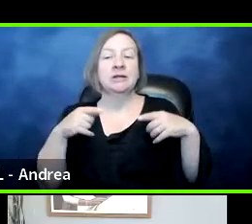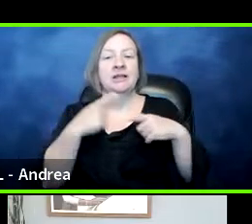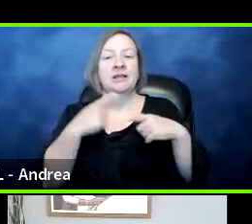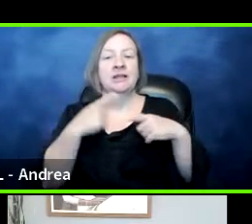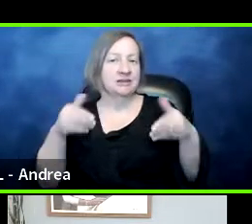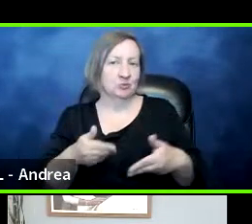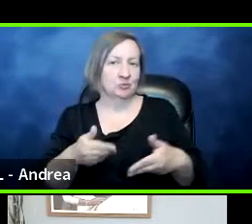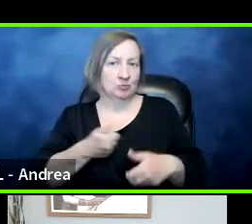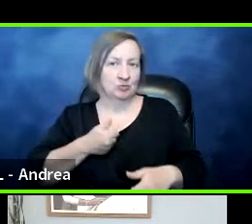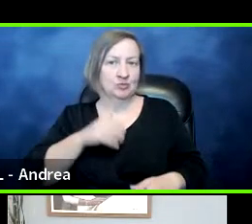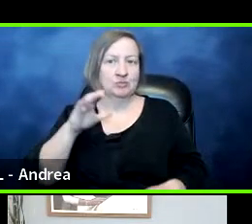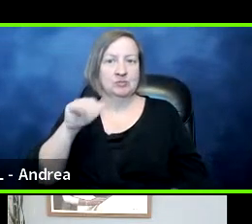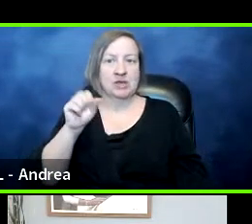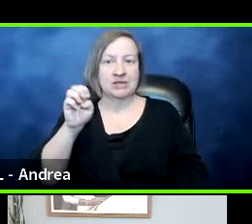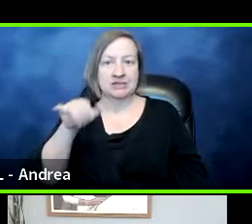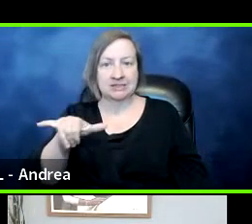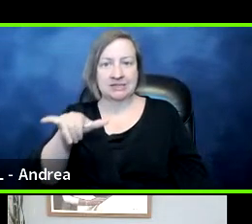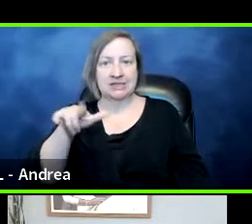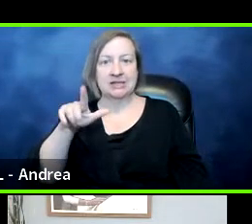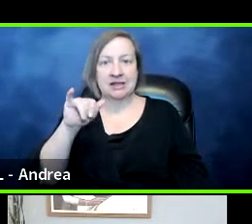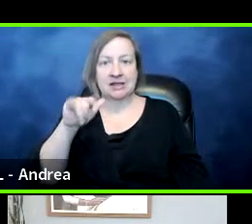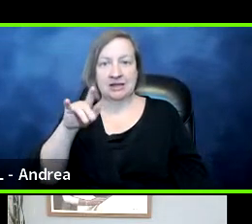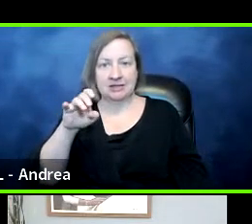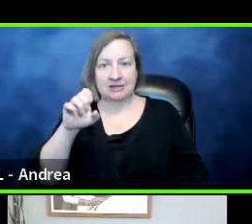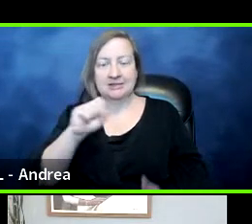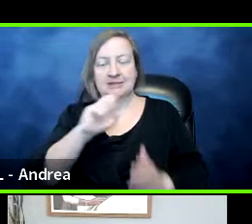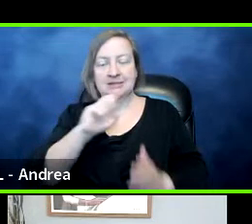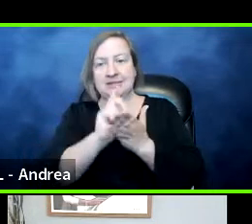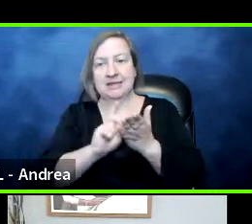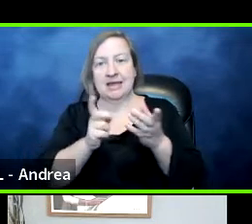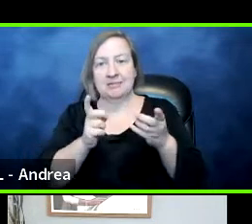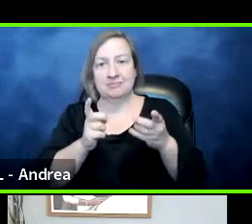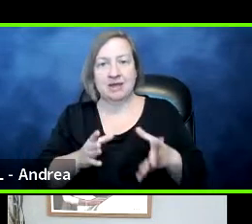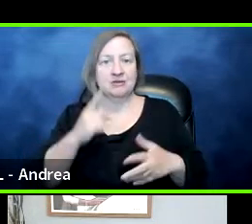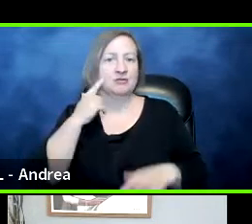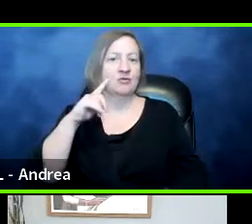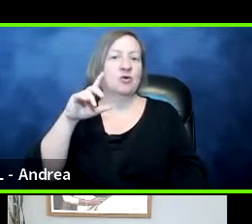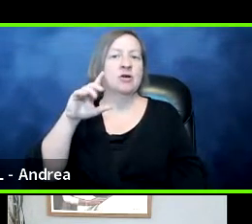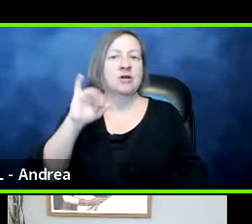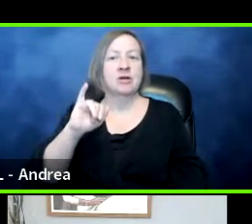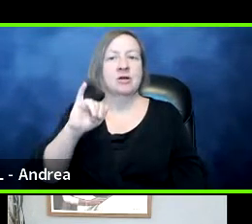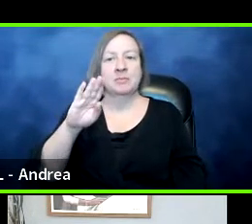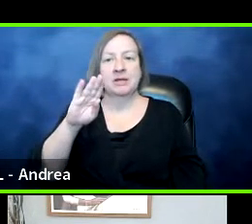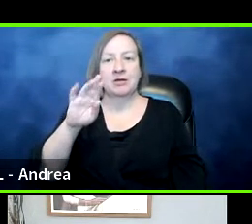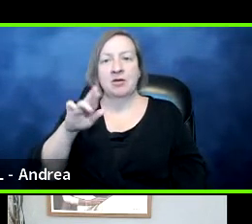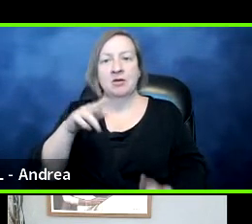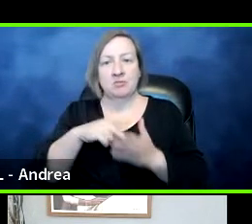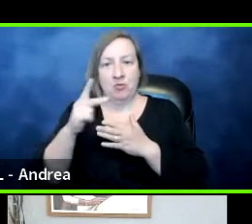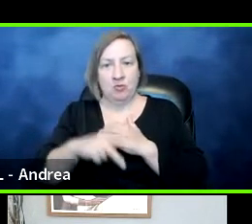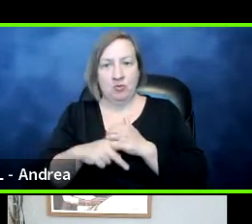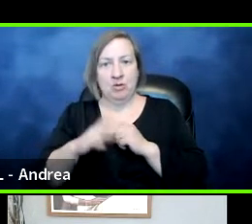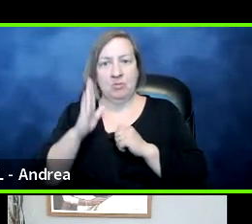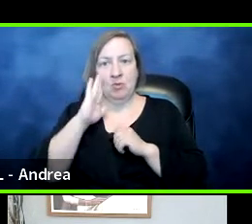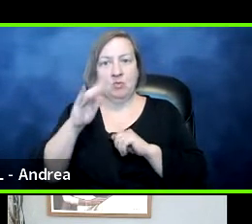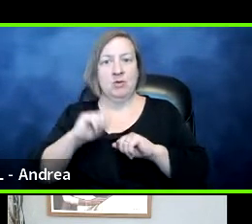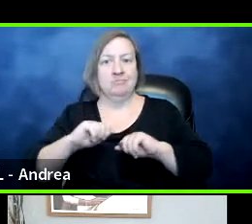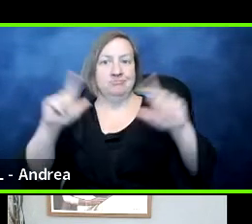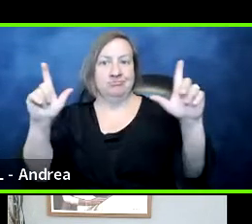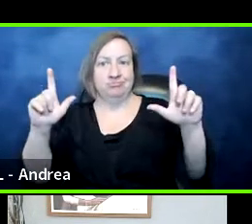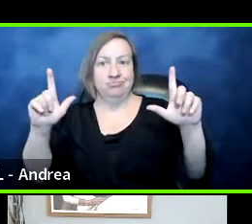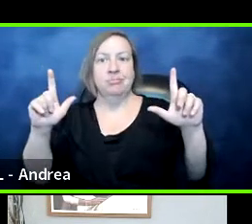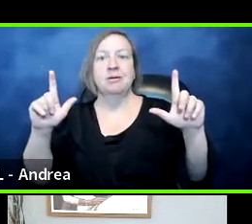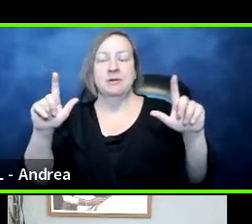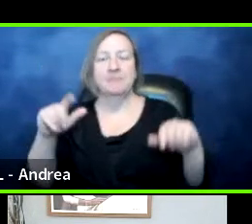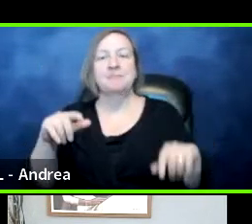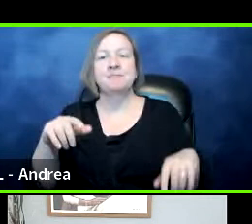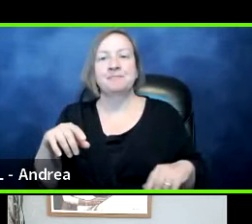is Casey Lyles, and I'm a design manager for the IBR program. And well, I'm going to bring up what